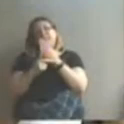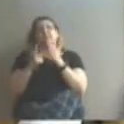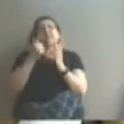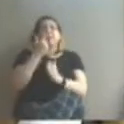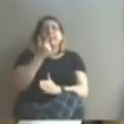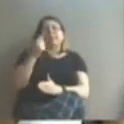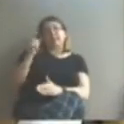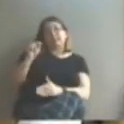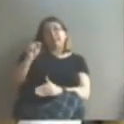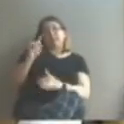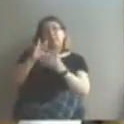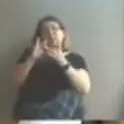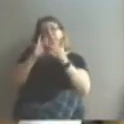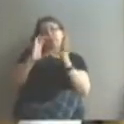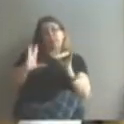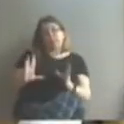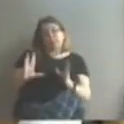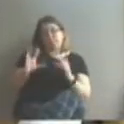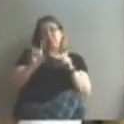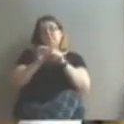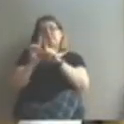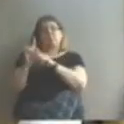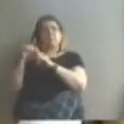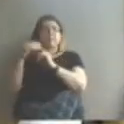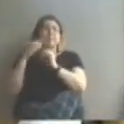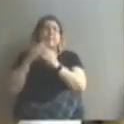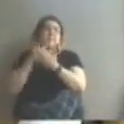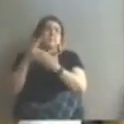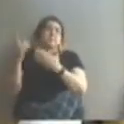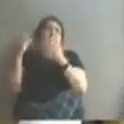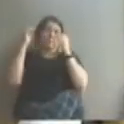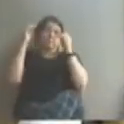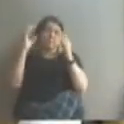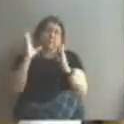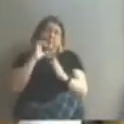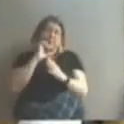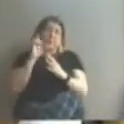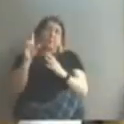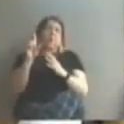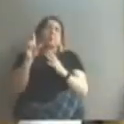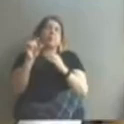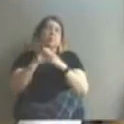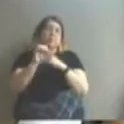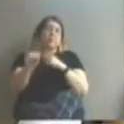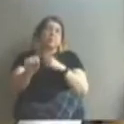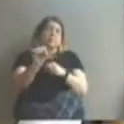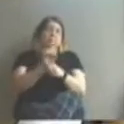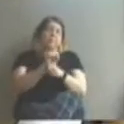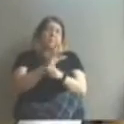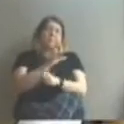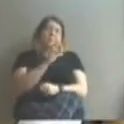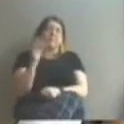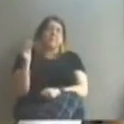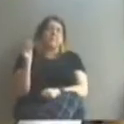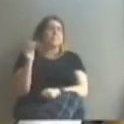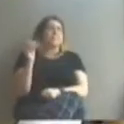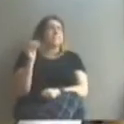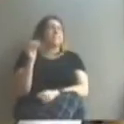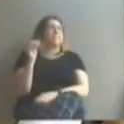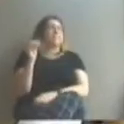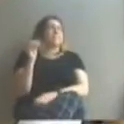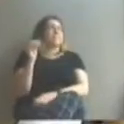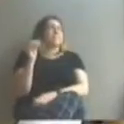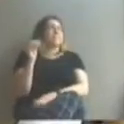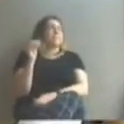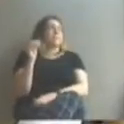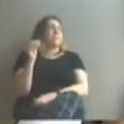and talented coordinator who now will also have a resource teacher for extended work. And then, why is that coordinator six